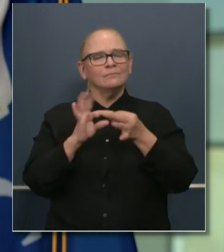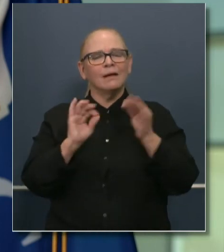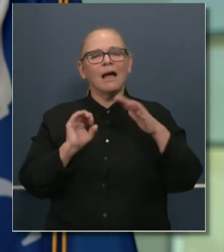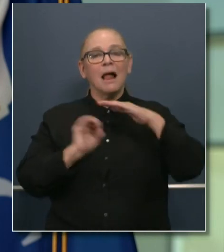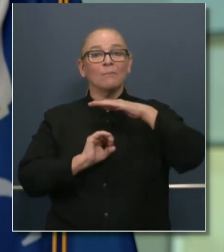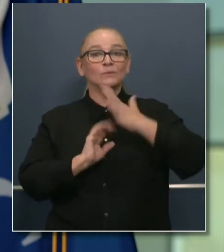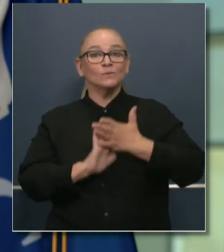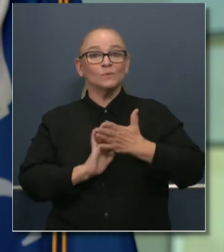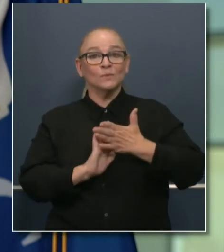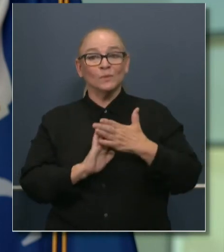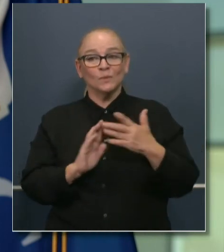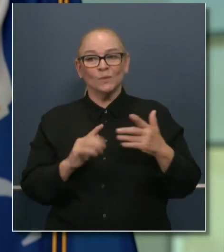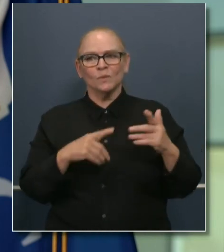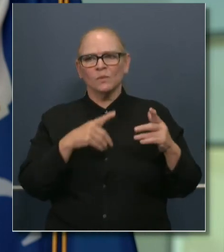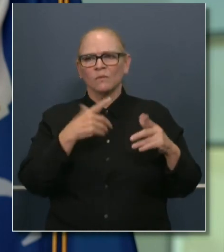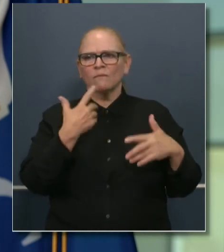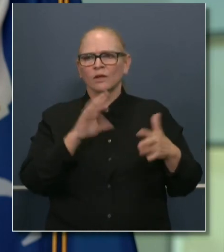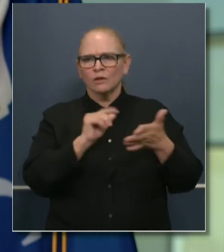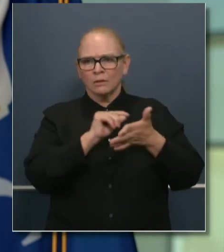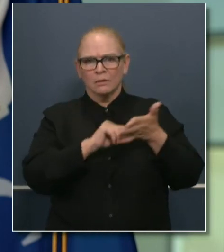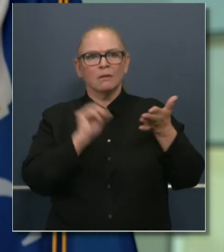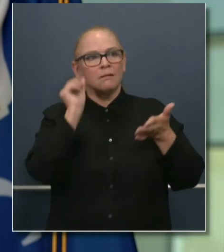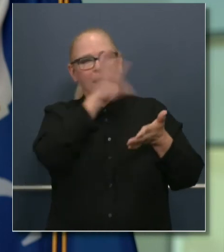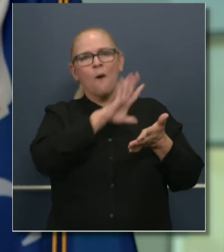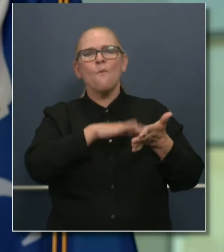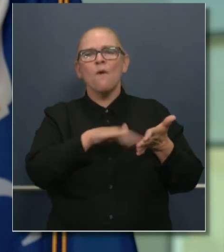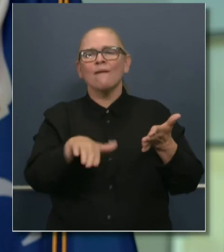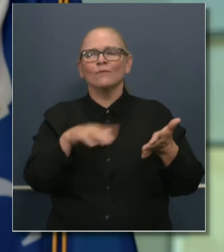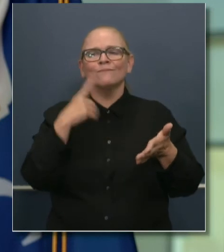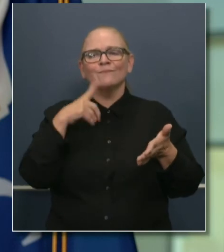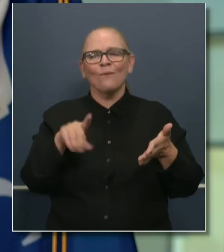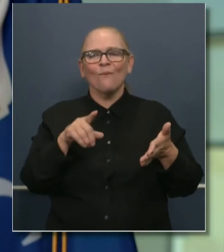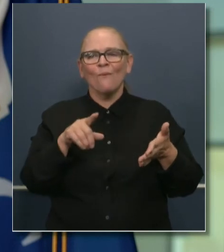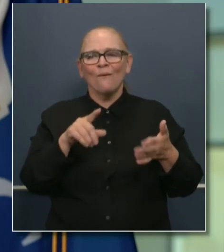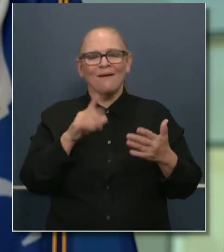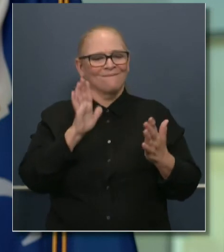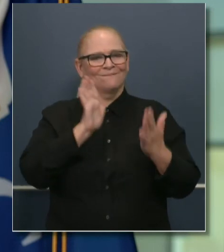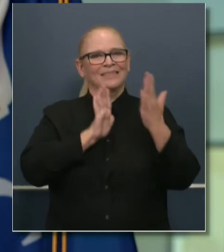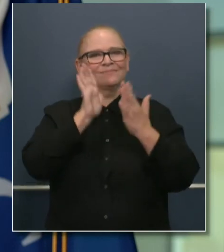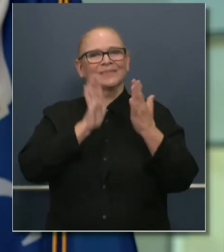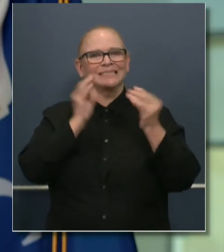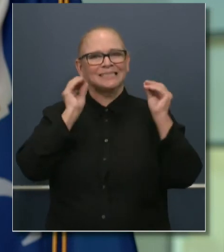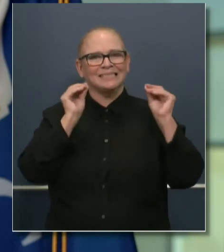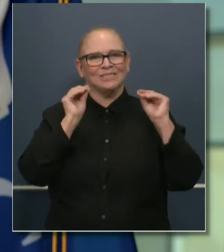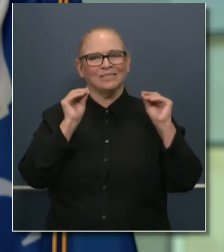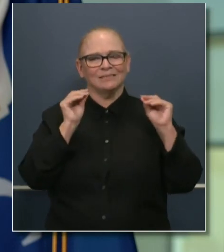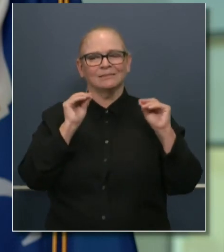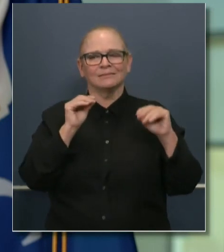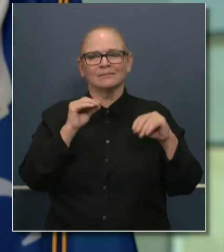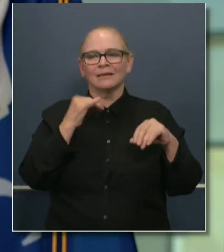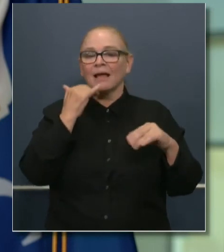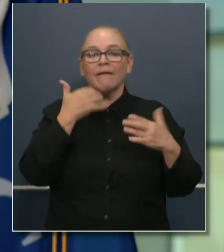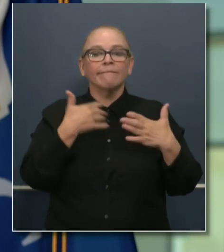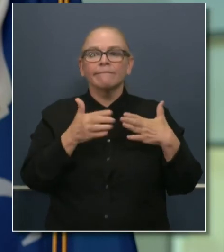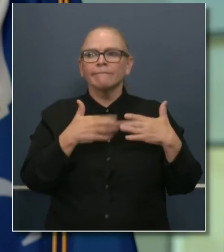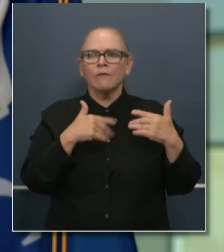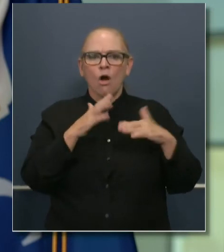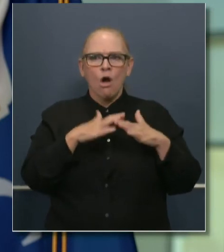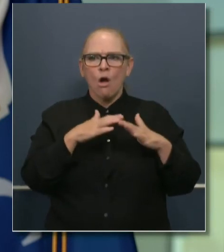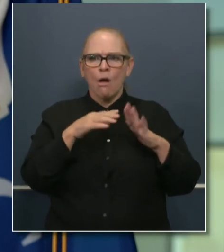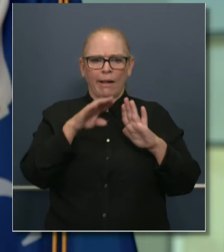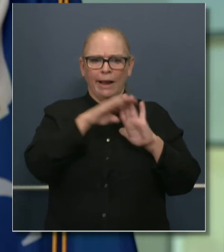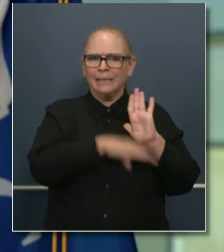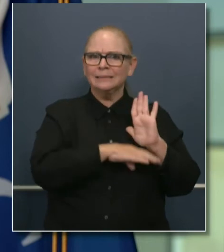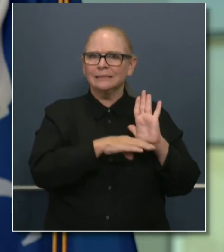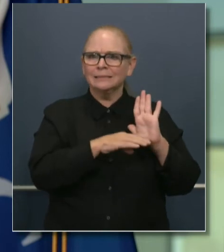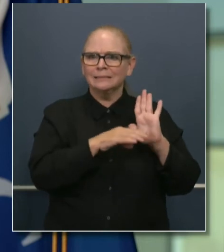if they are in a county on the state's monitoring list. But there's still no process, and some schools that are interested in applying say that time